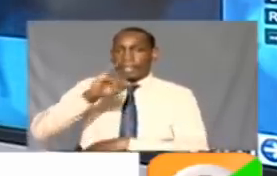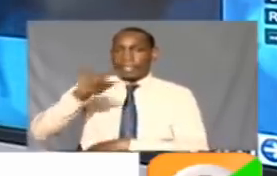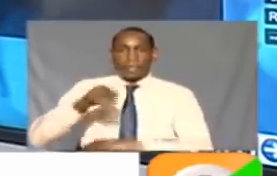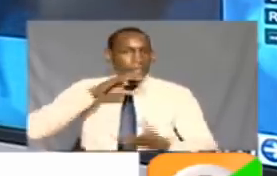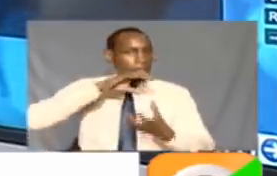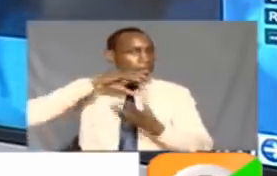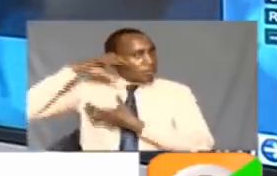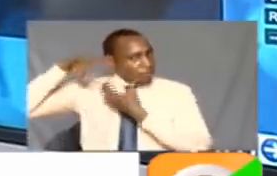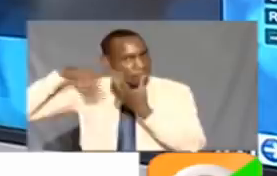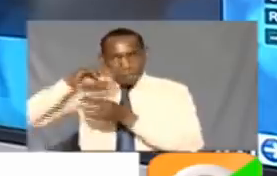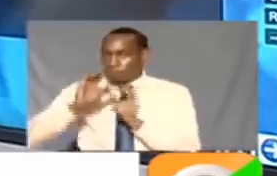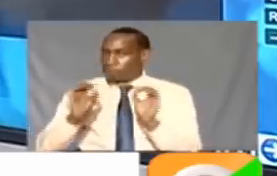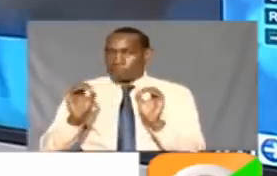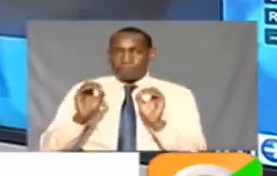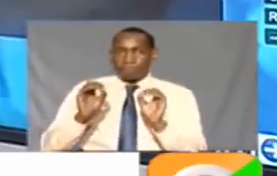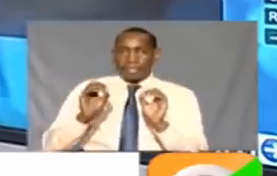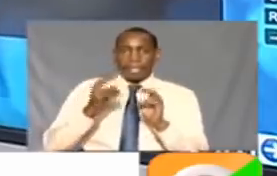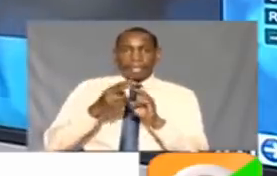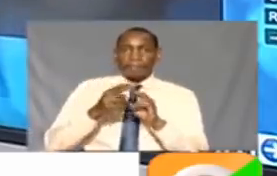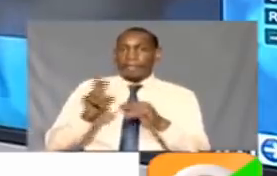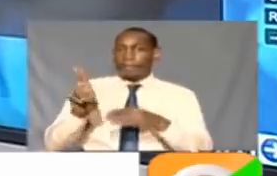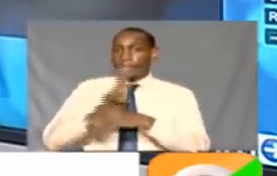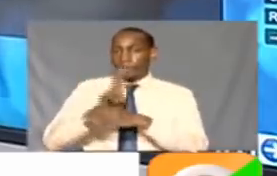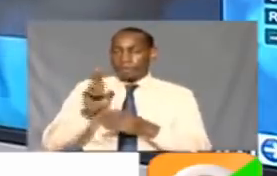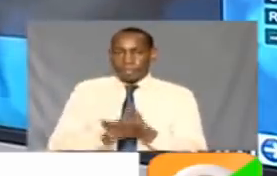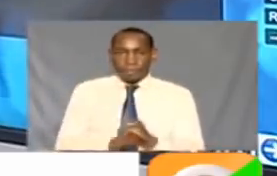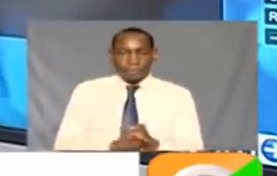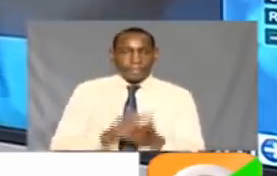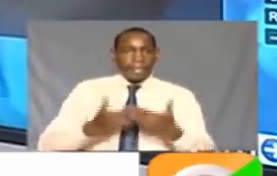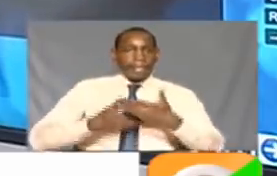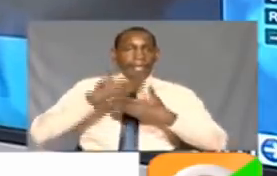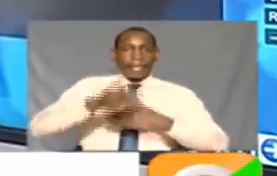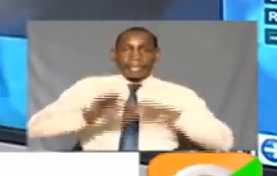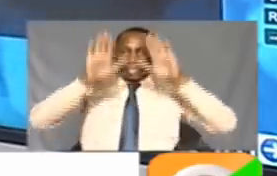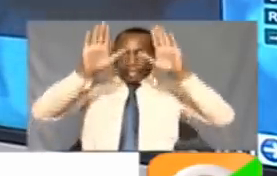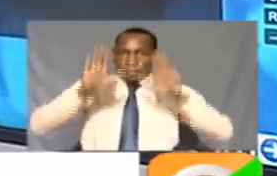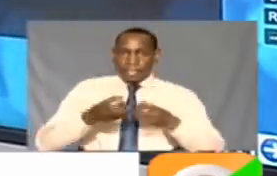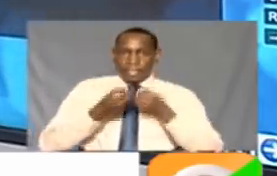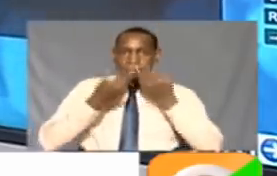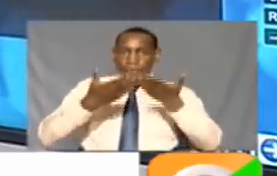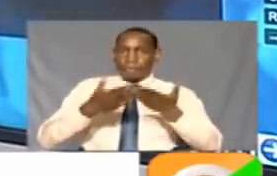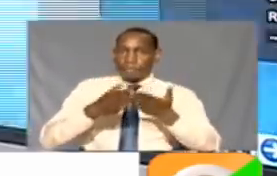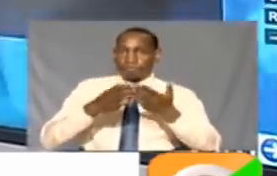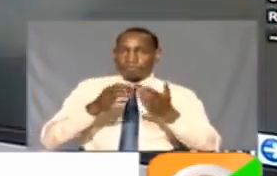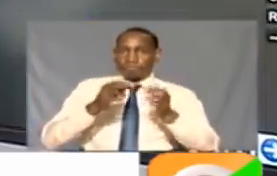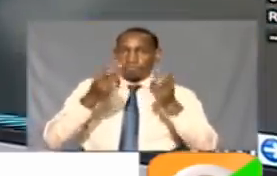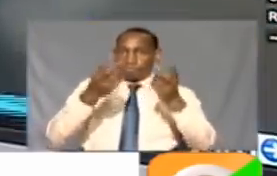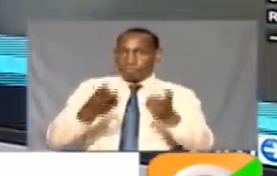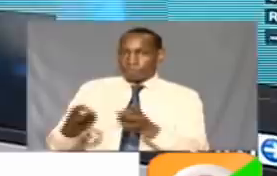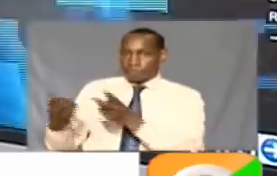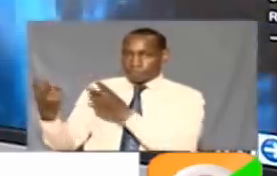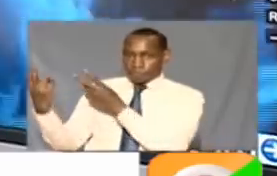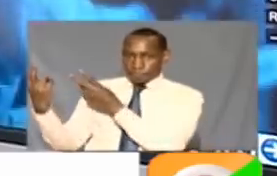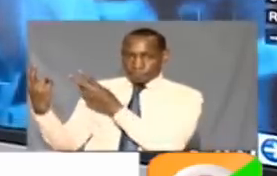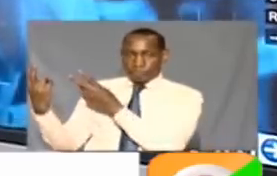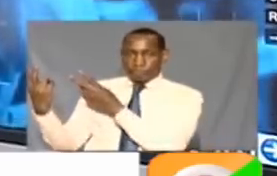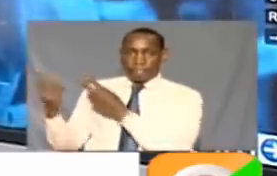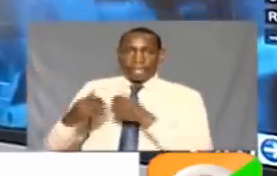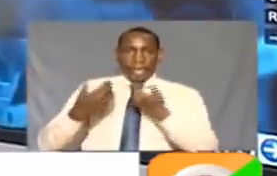when you hear these terms being used. Now, here's the next important piece of information, which is how is